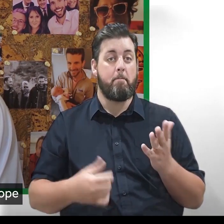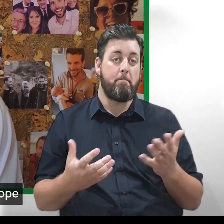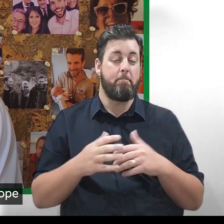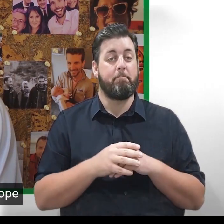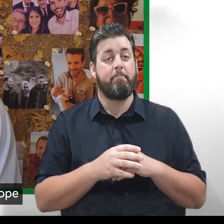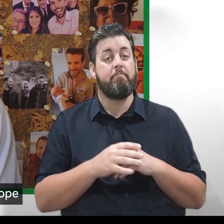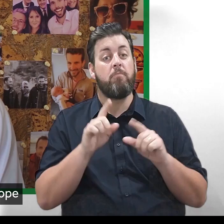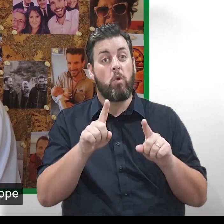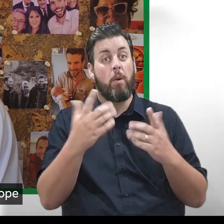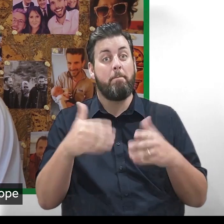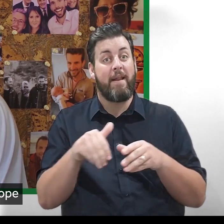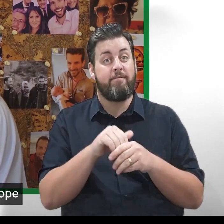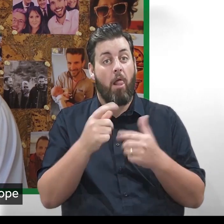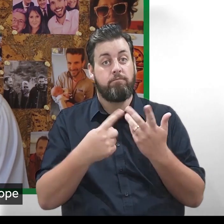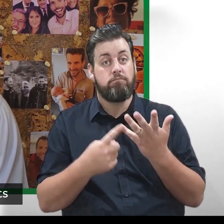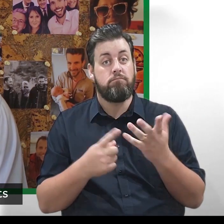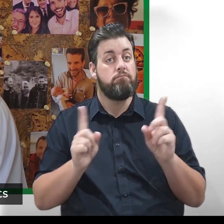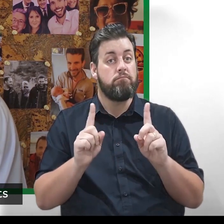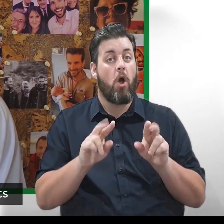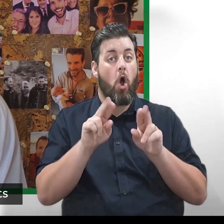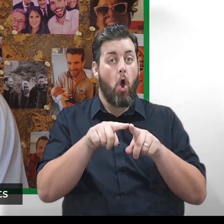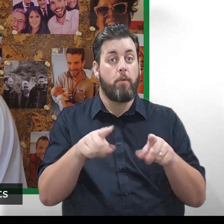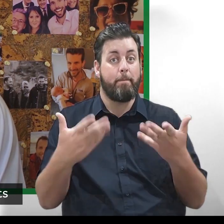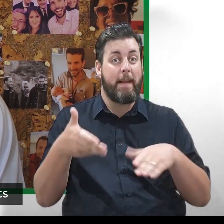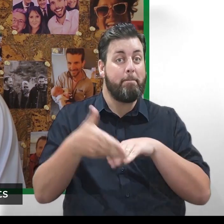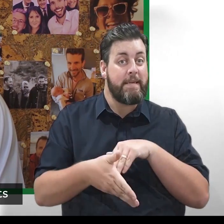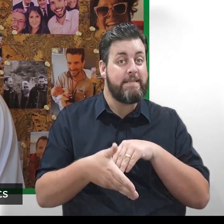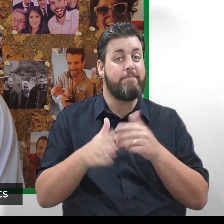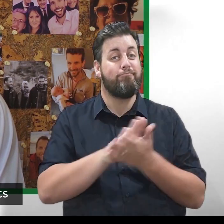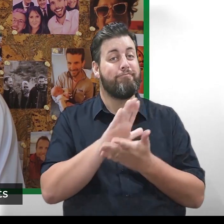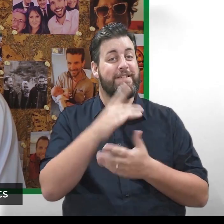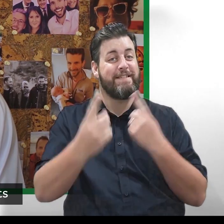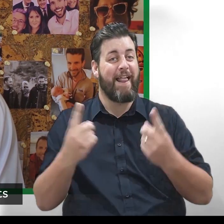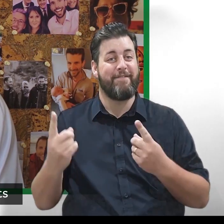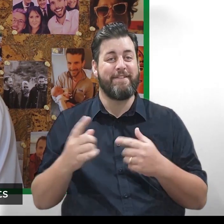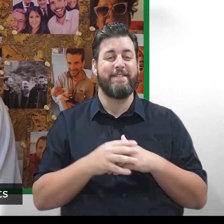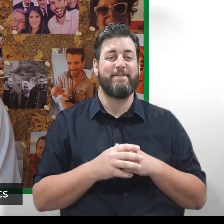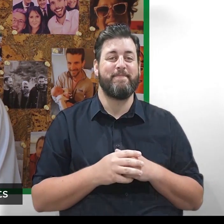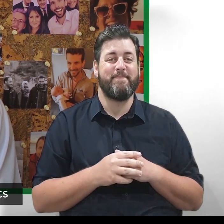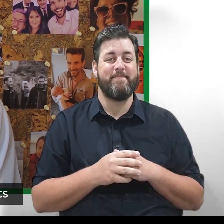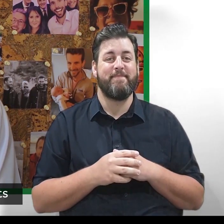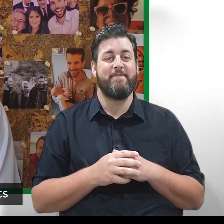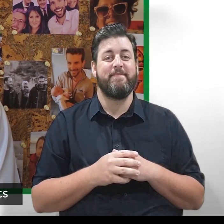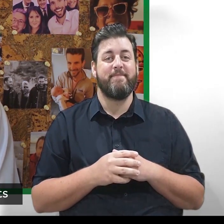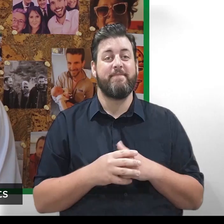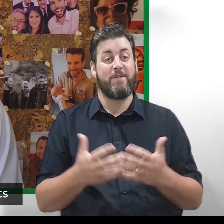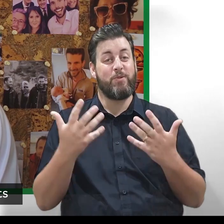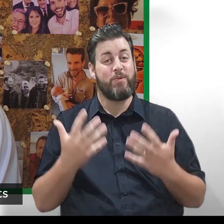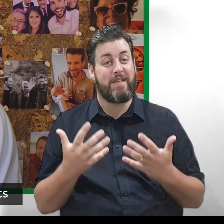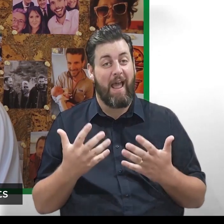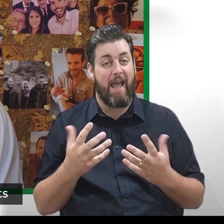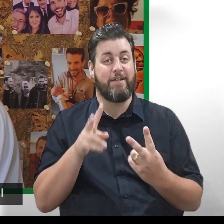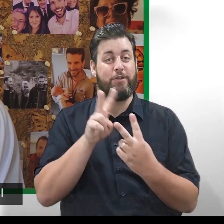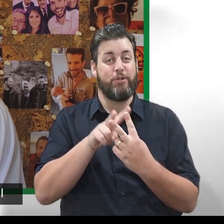Jamie's farm. Whatever you did, I hope it kept you busy and you had a really good time. We've got